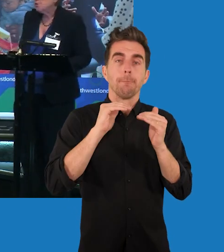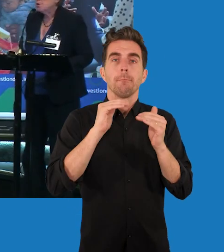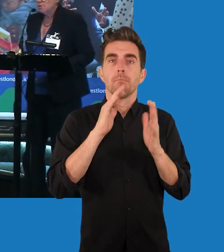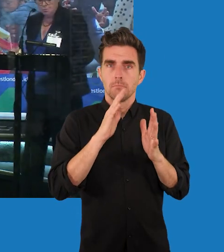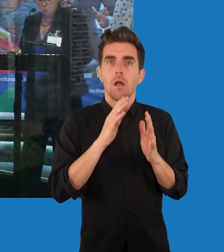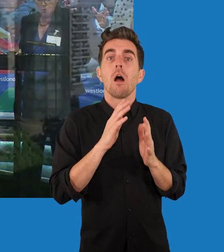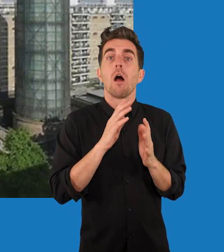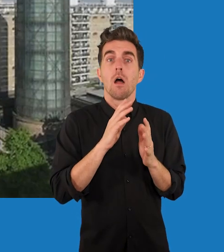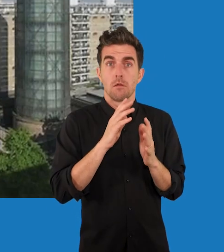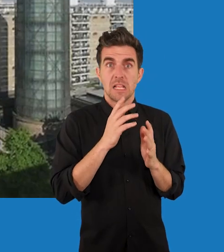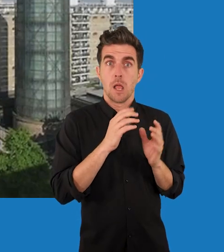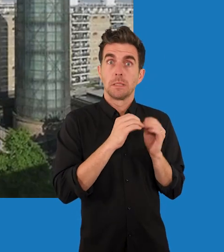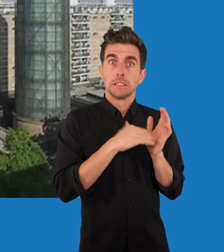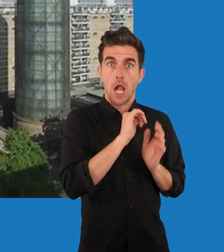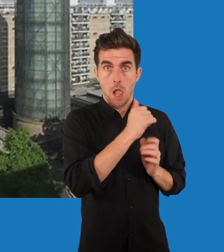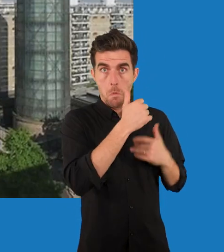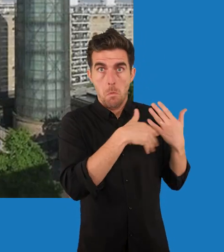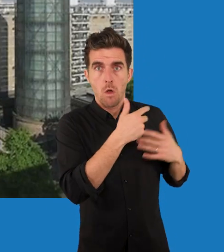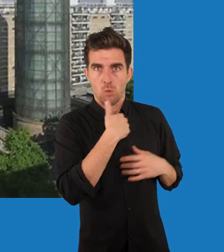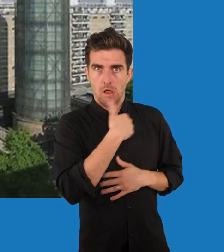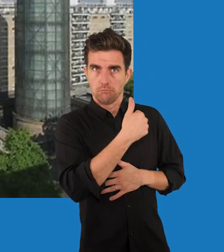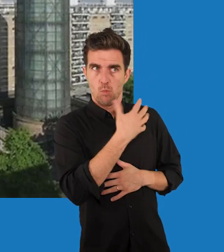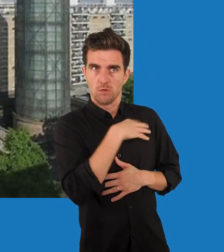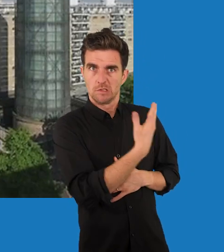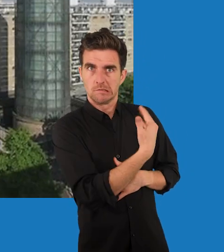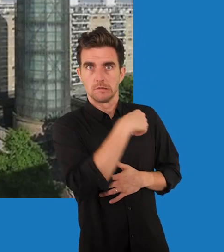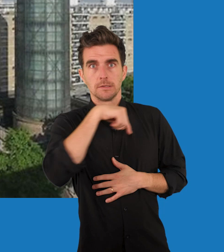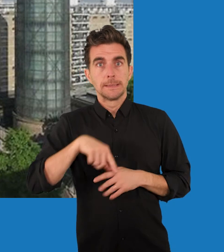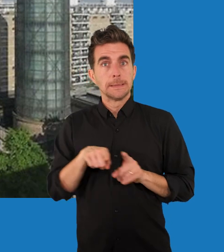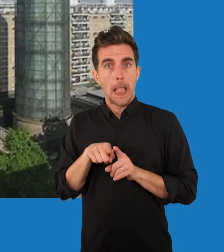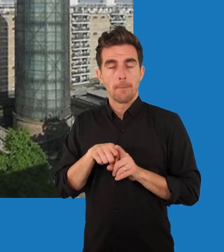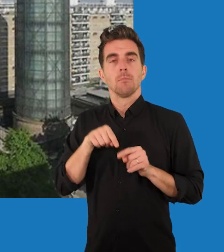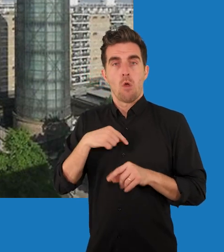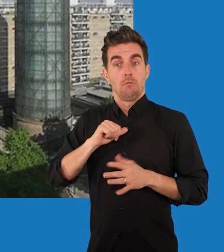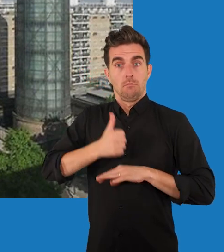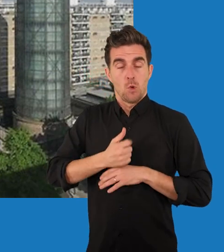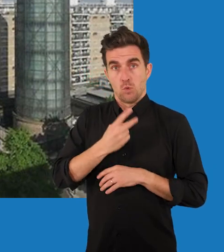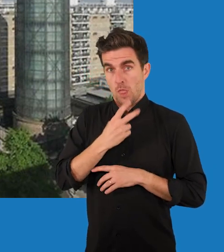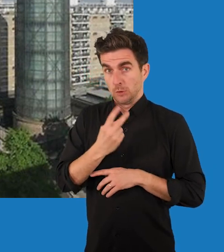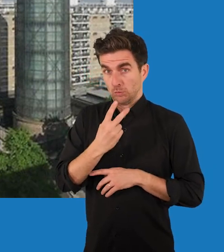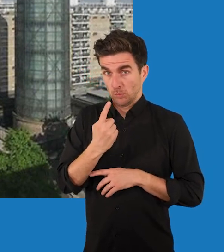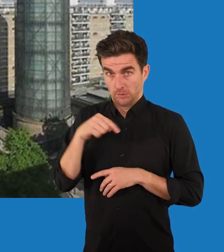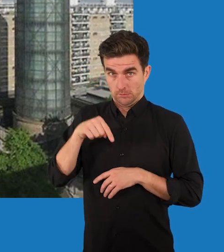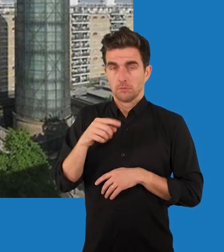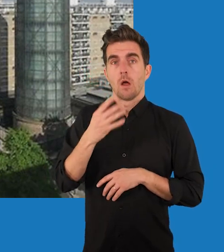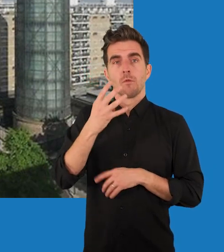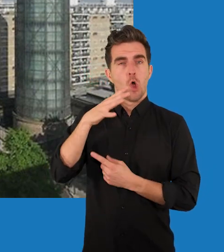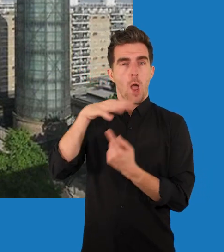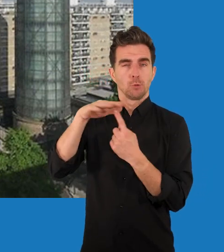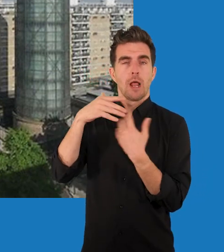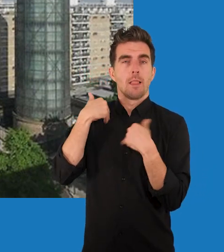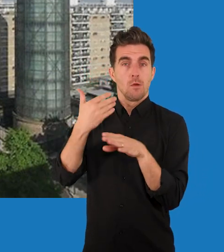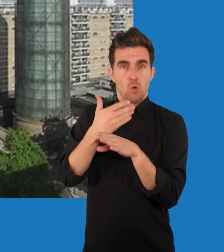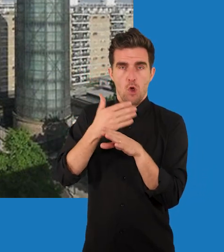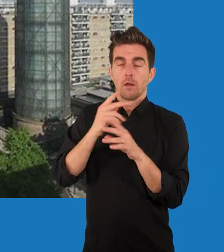The Brazil model was brought over to the UK and was first set up on the estates in Pimlico in 2021. They started with 4 community